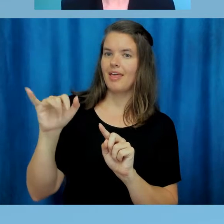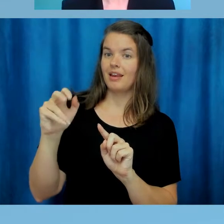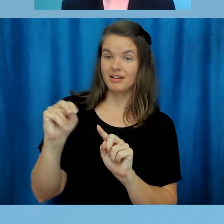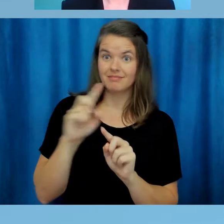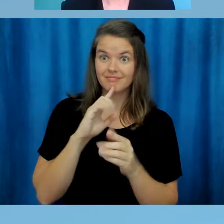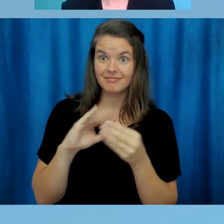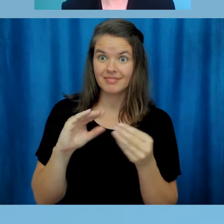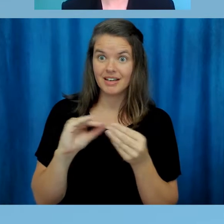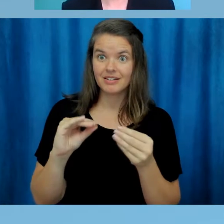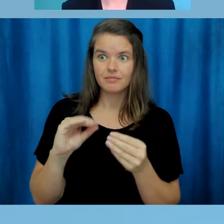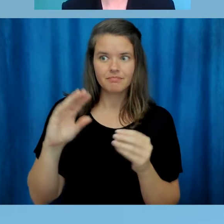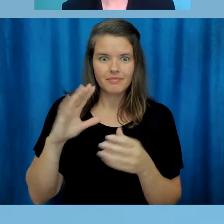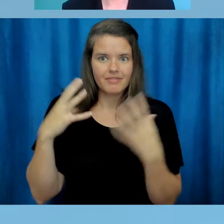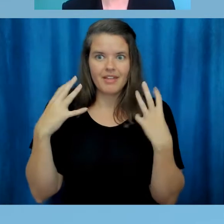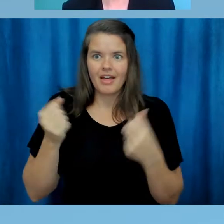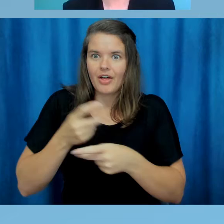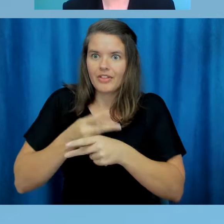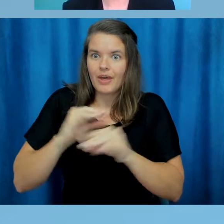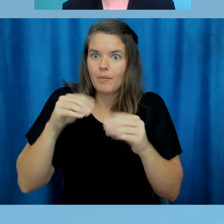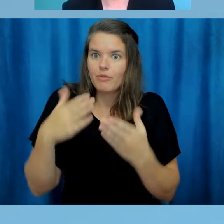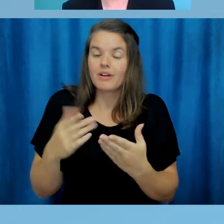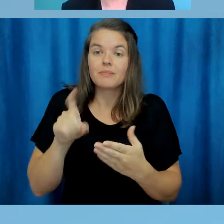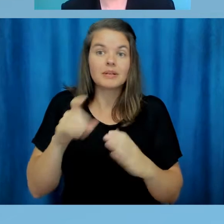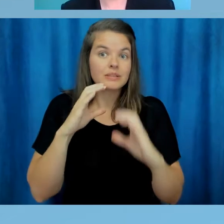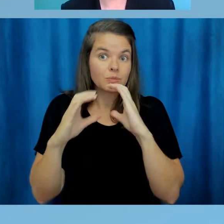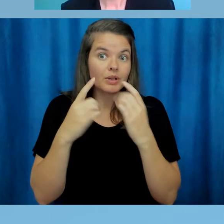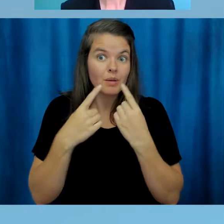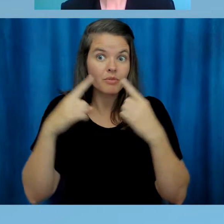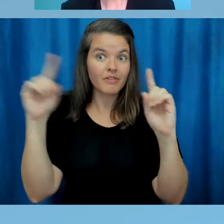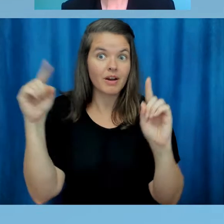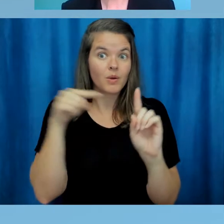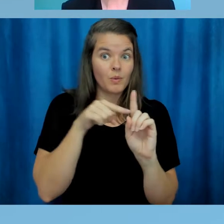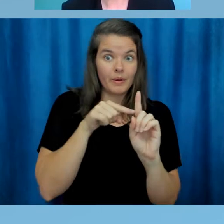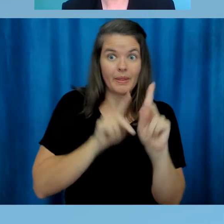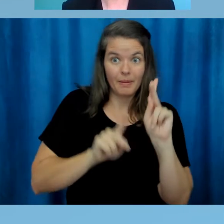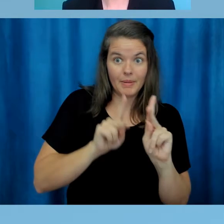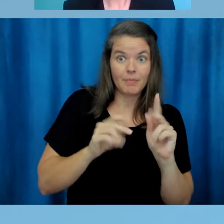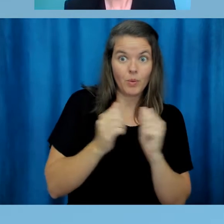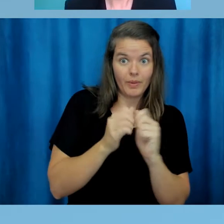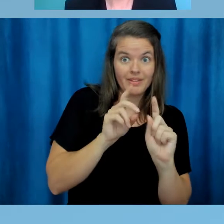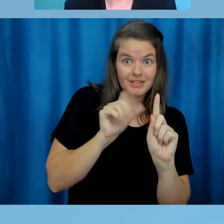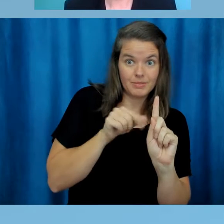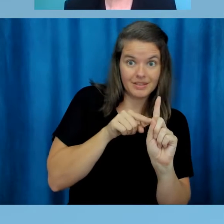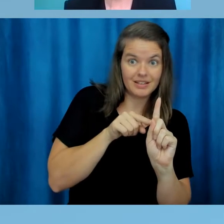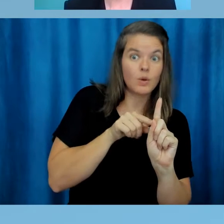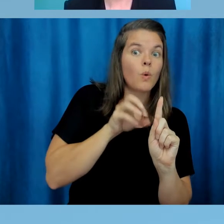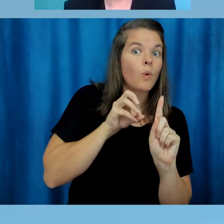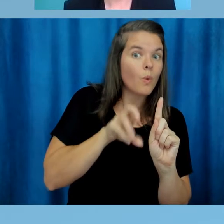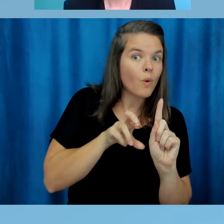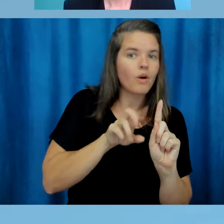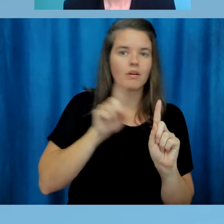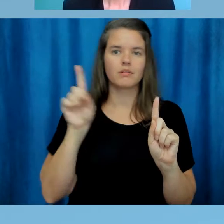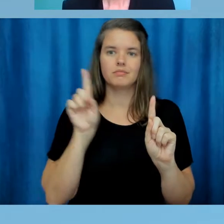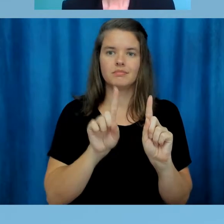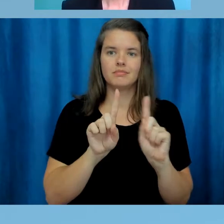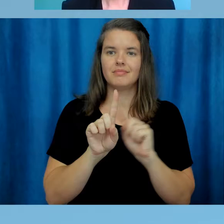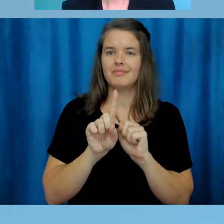is that healthcare providers have to communicate effectively with people who have disabilities or their